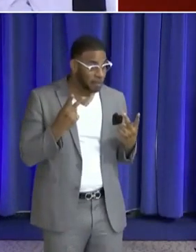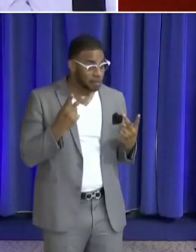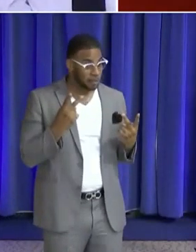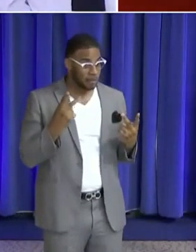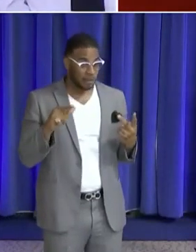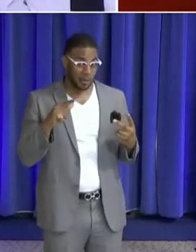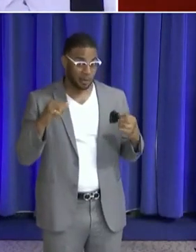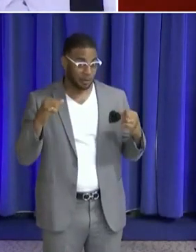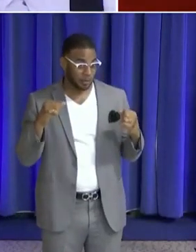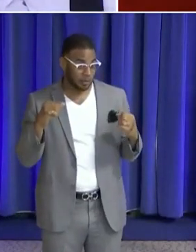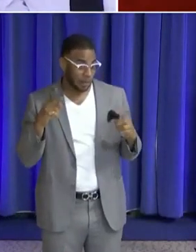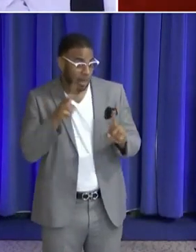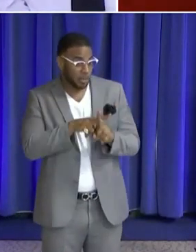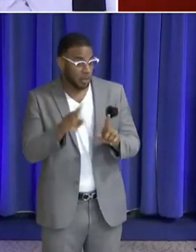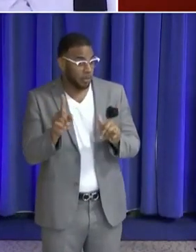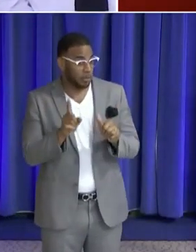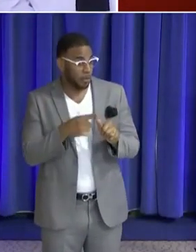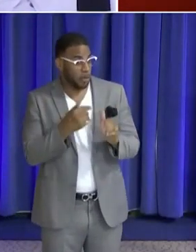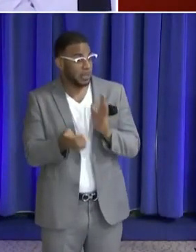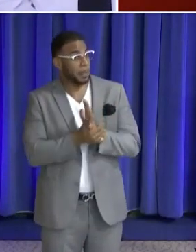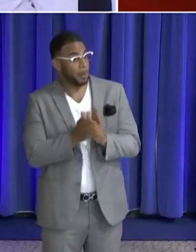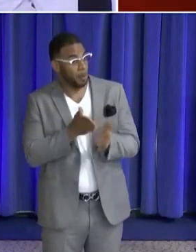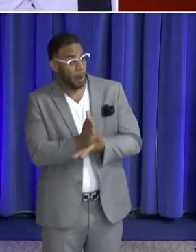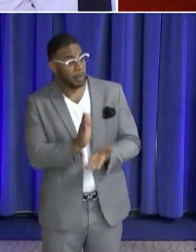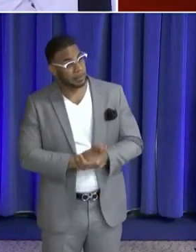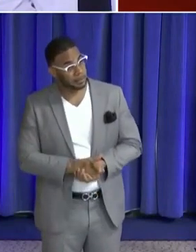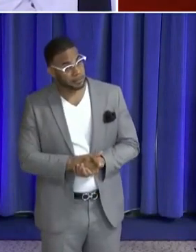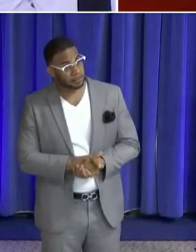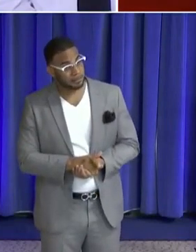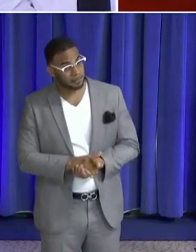were exercising their First Amendment rights.